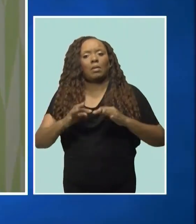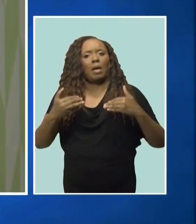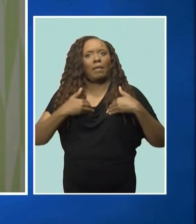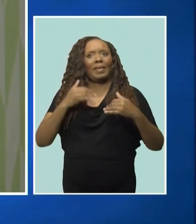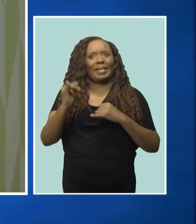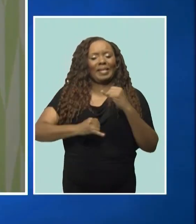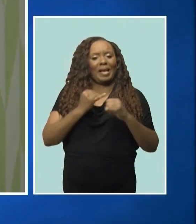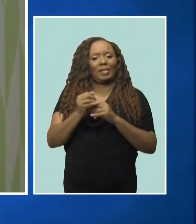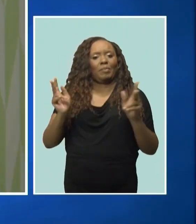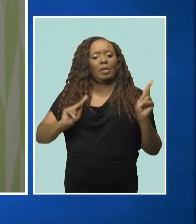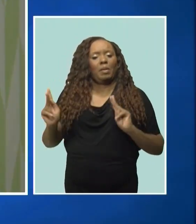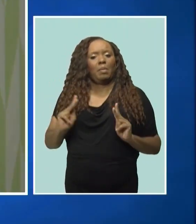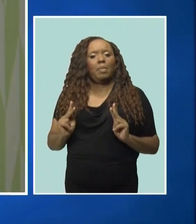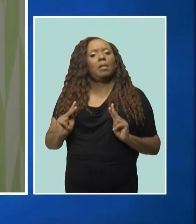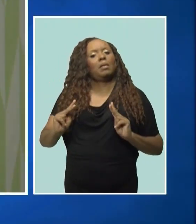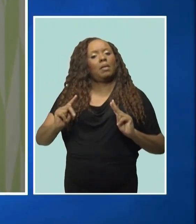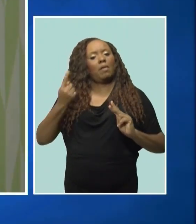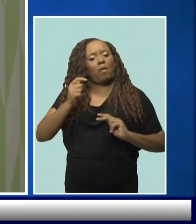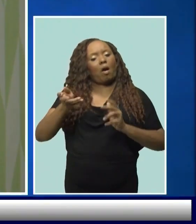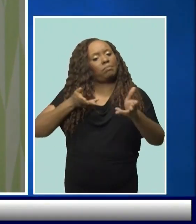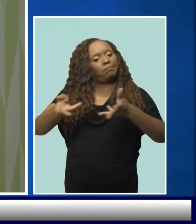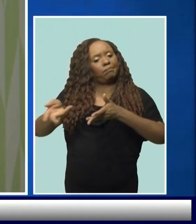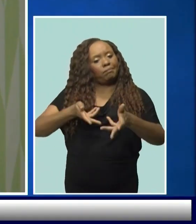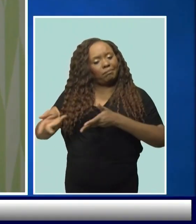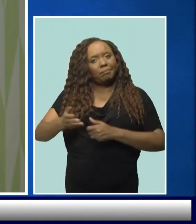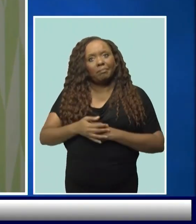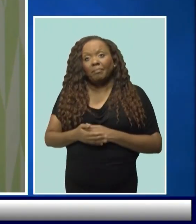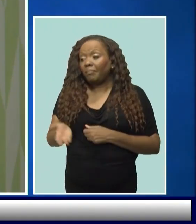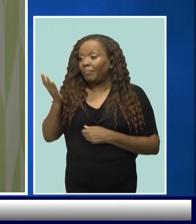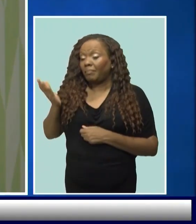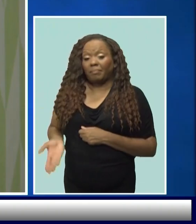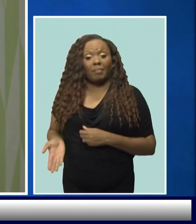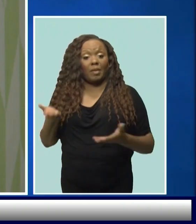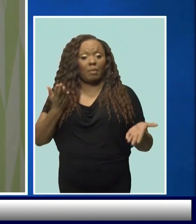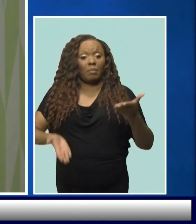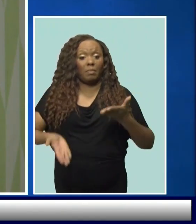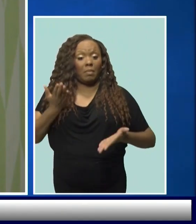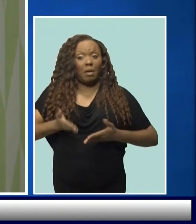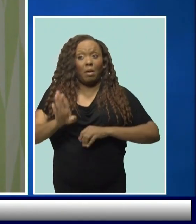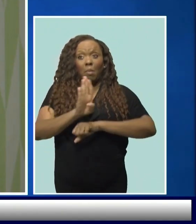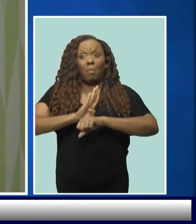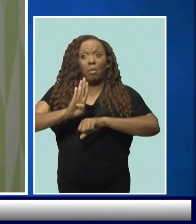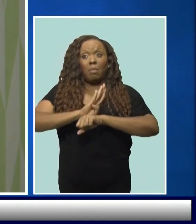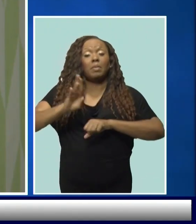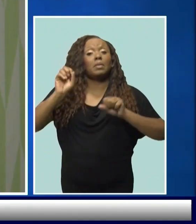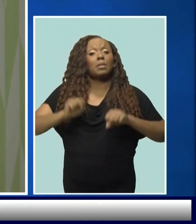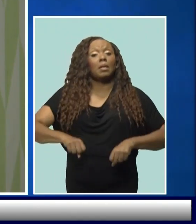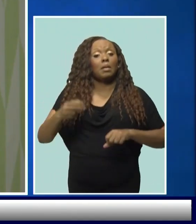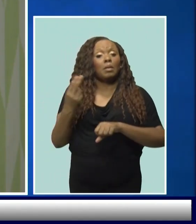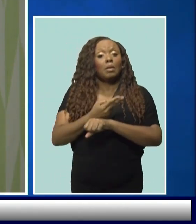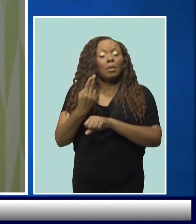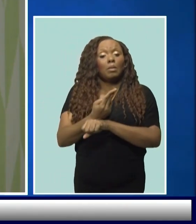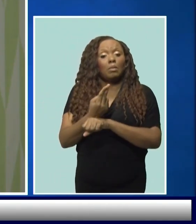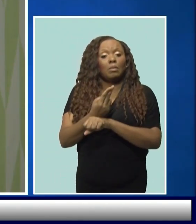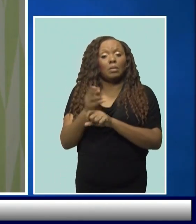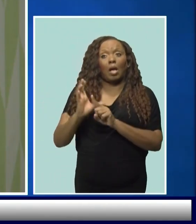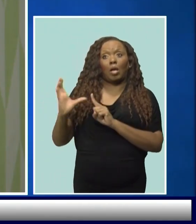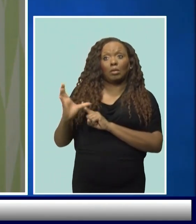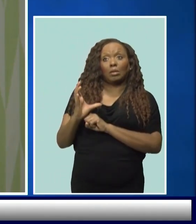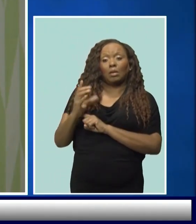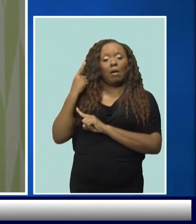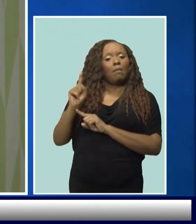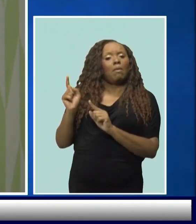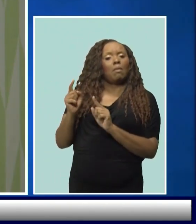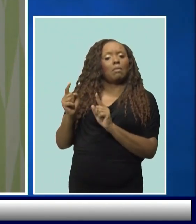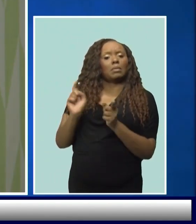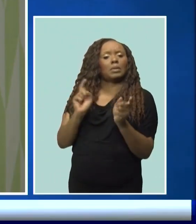Perhaps Barbados may serve as an example of how it used culture to transform health behavior in